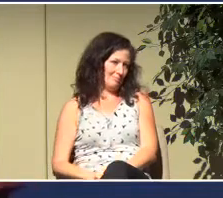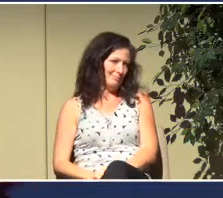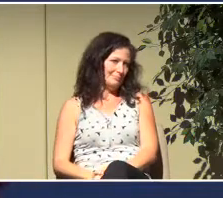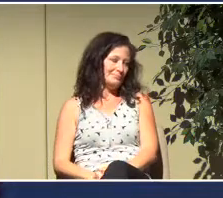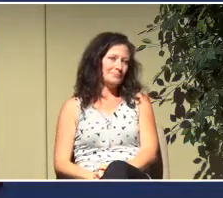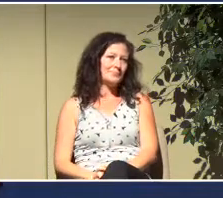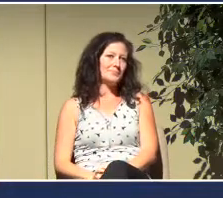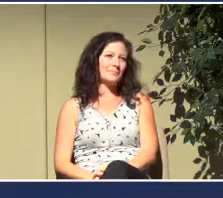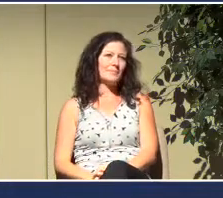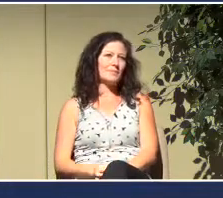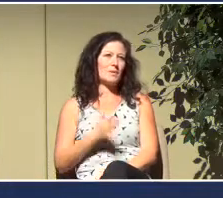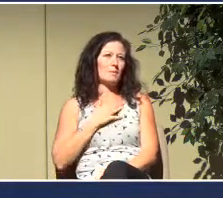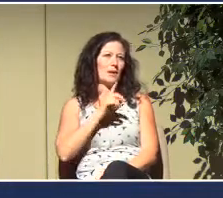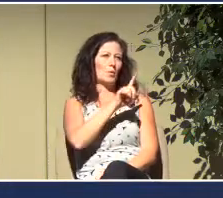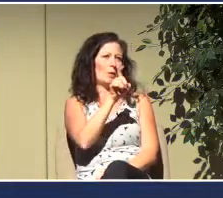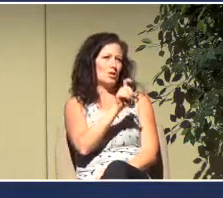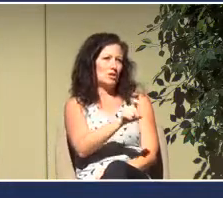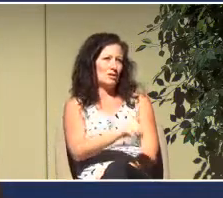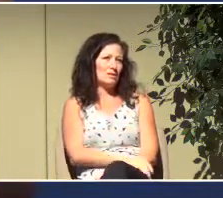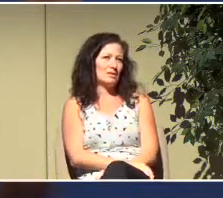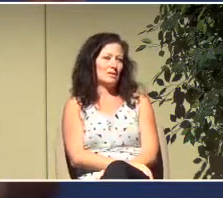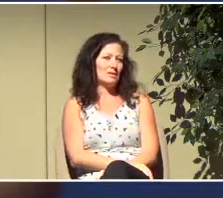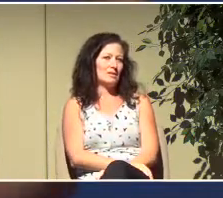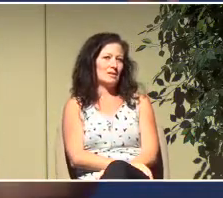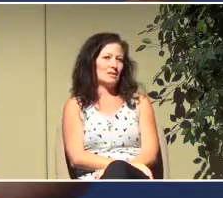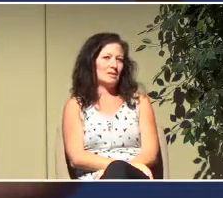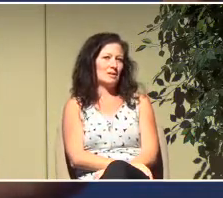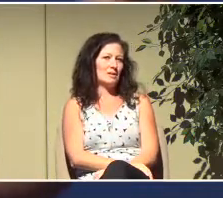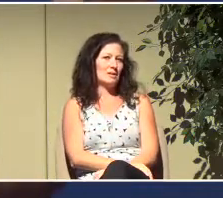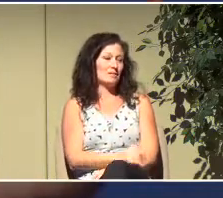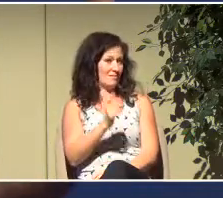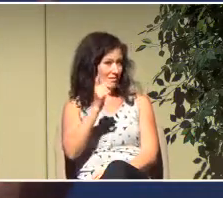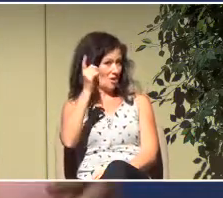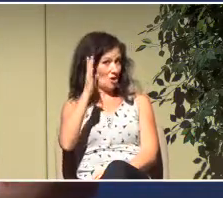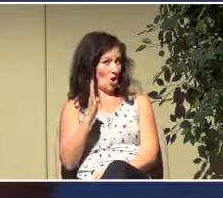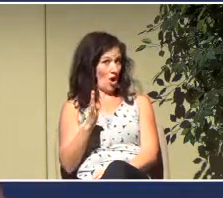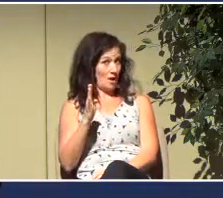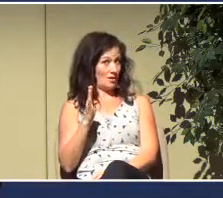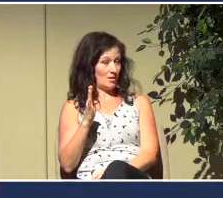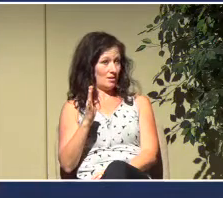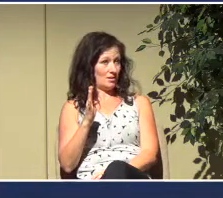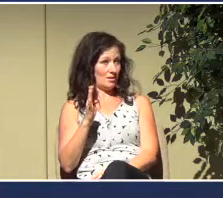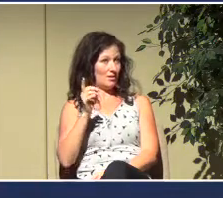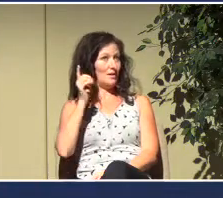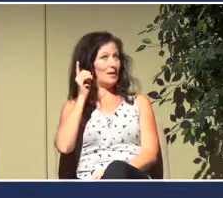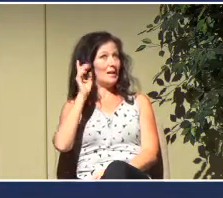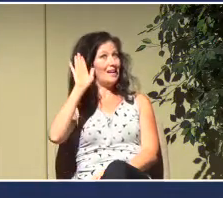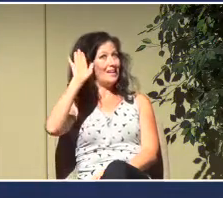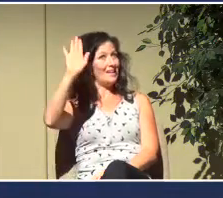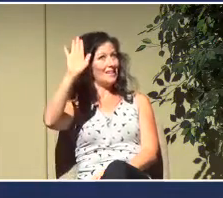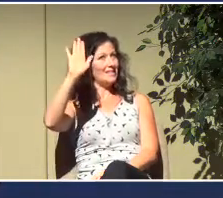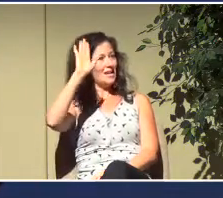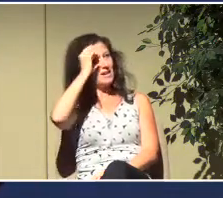So the question is this: does God truly have our best interests at heart or not?